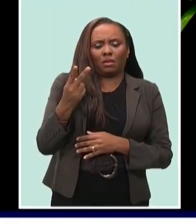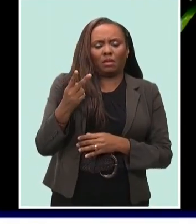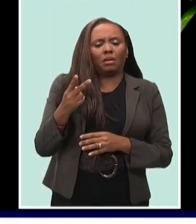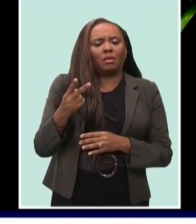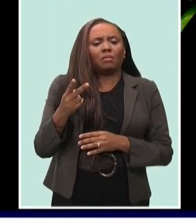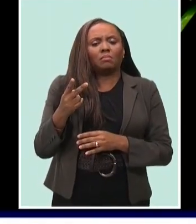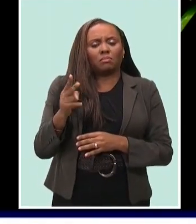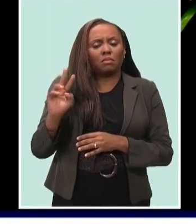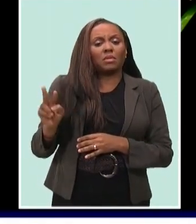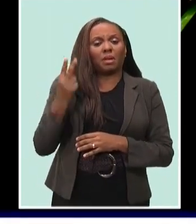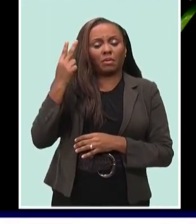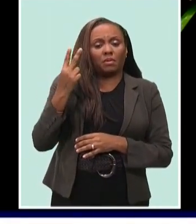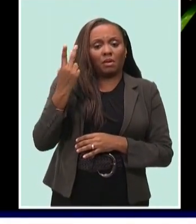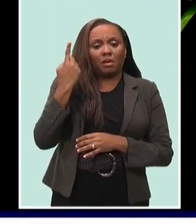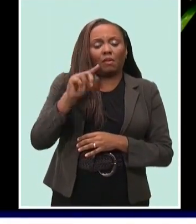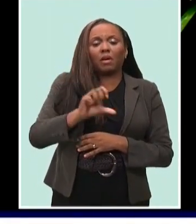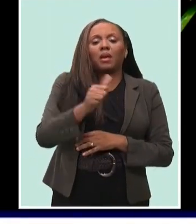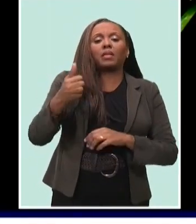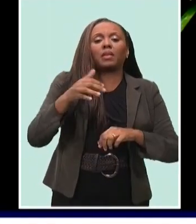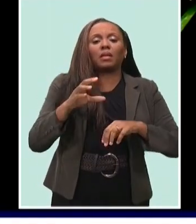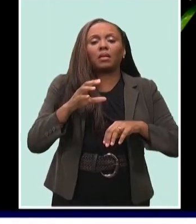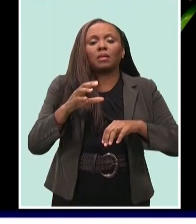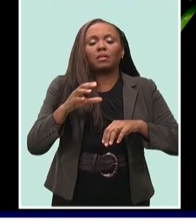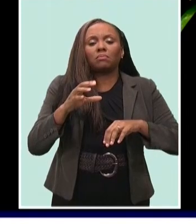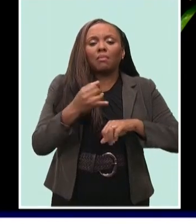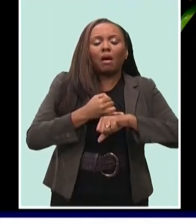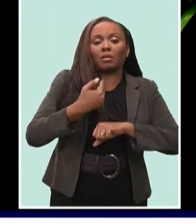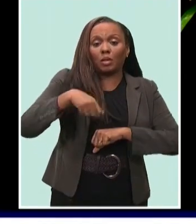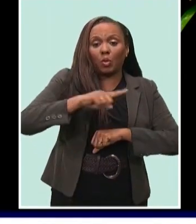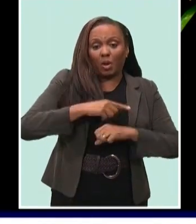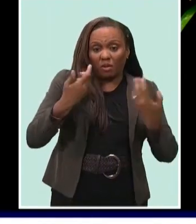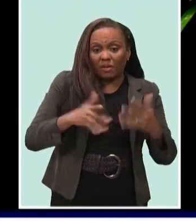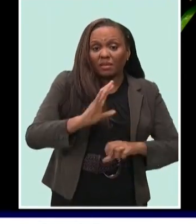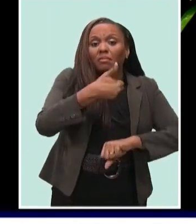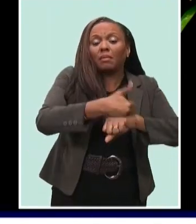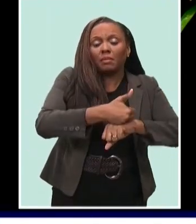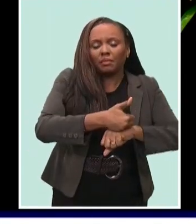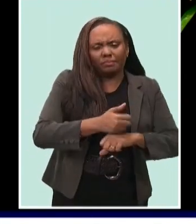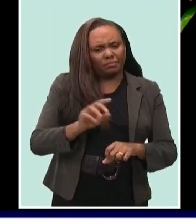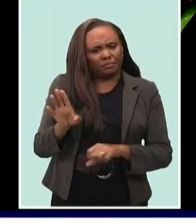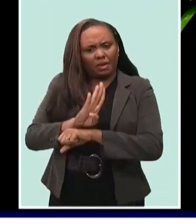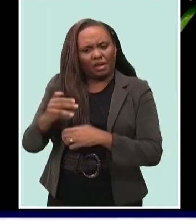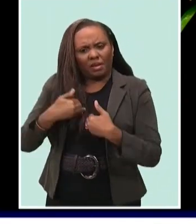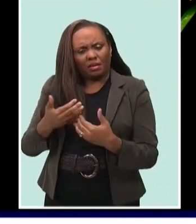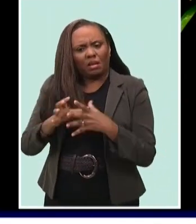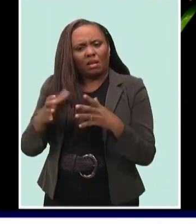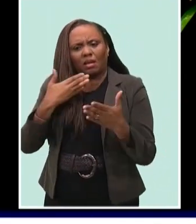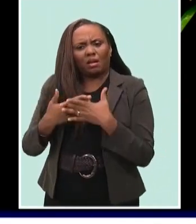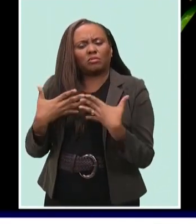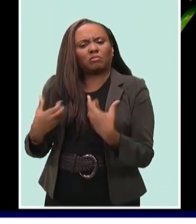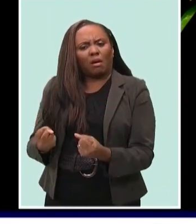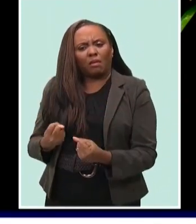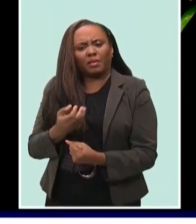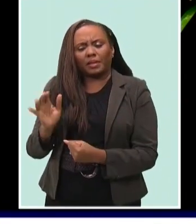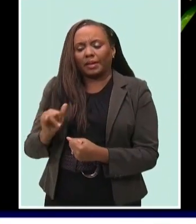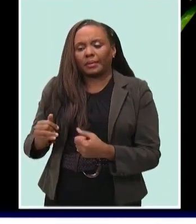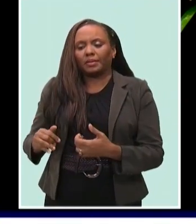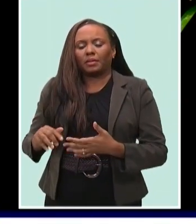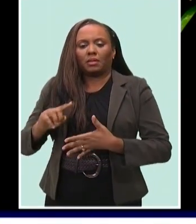markets. But for us also, it's very important that Barbados has a lot of stable institutions. For instance, you have a fair